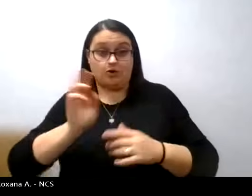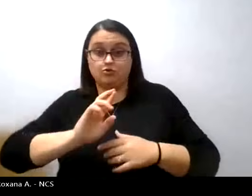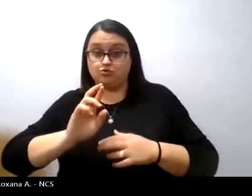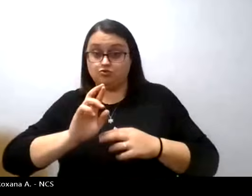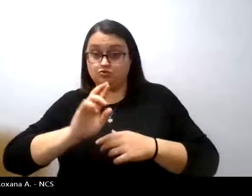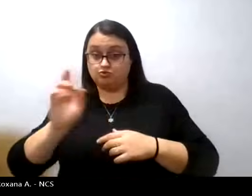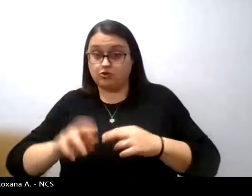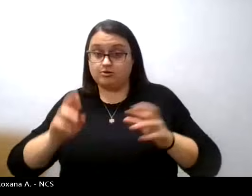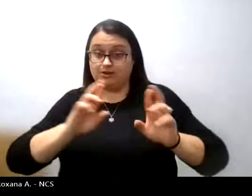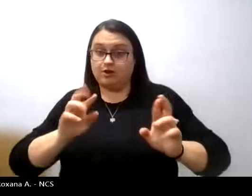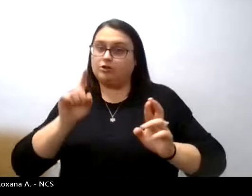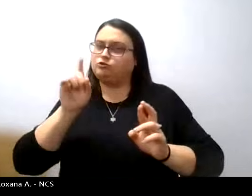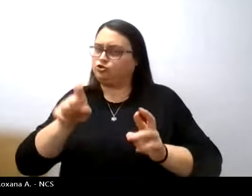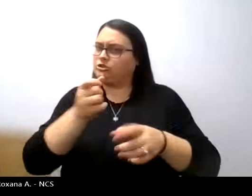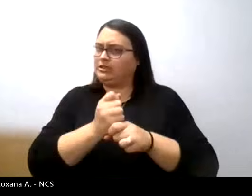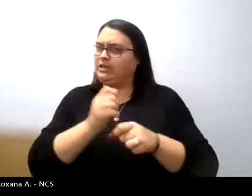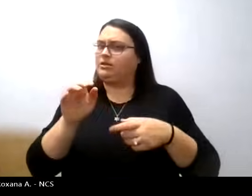those notifications.